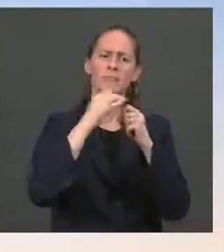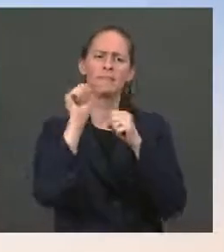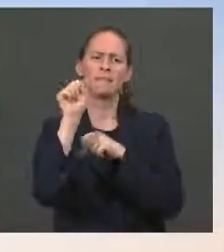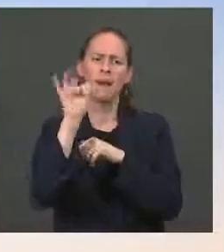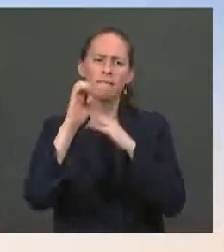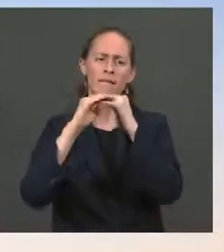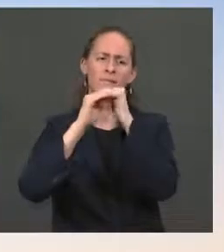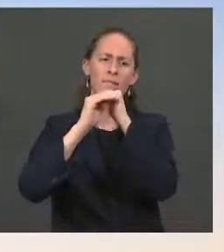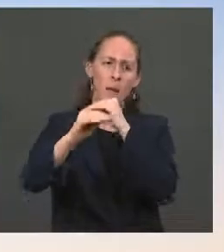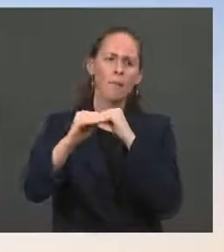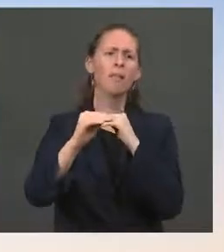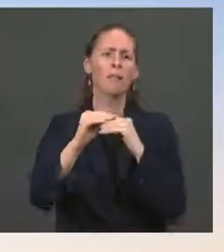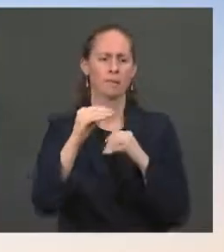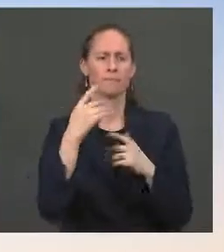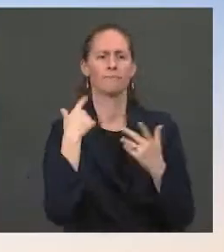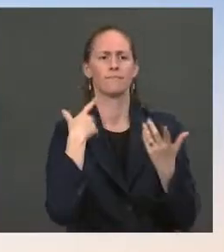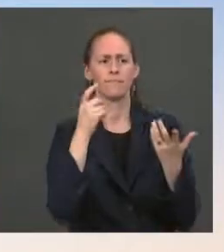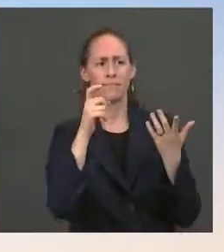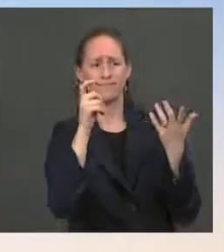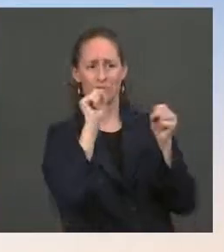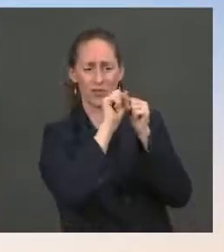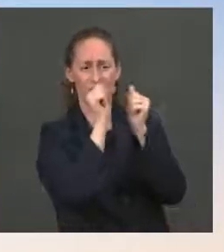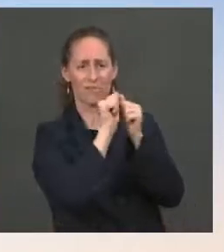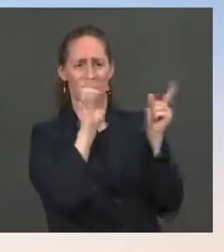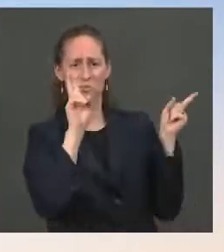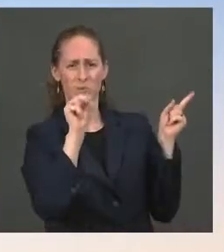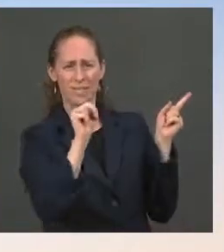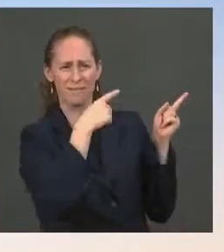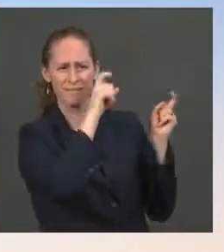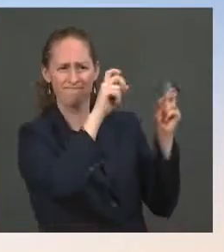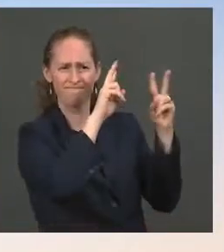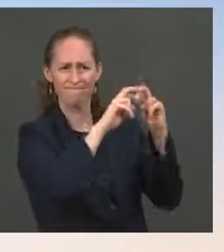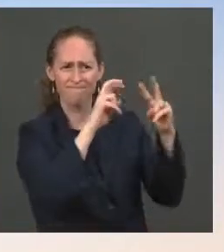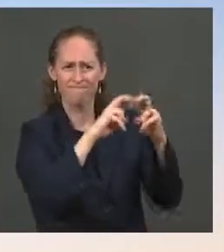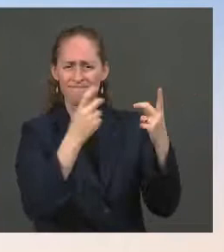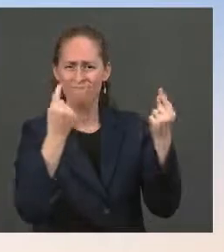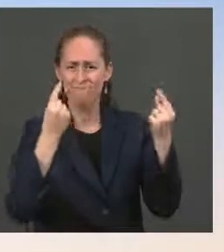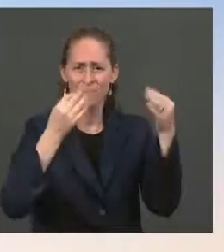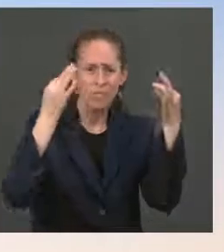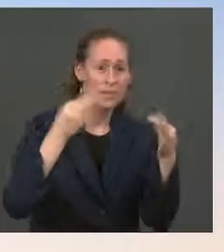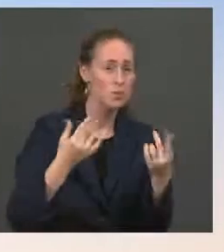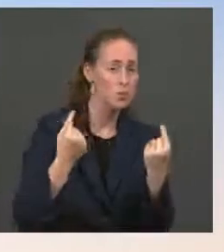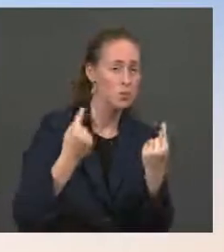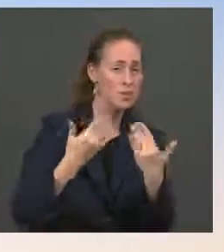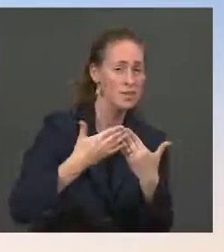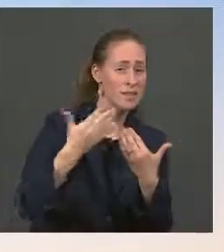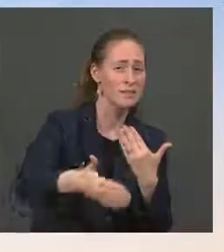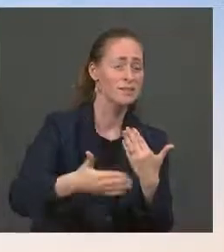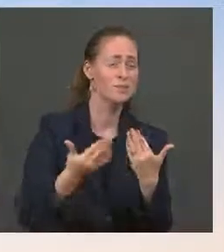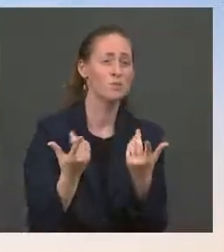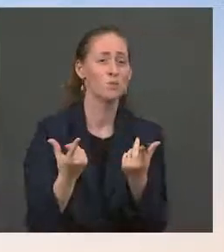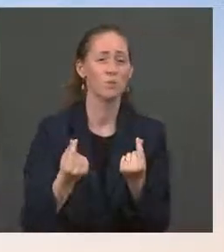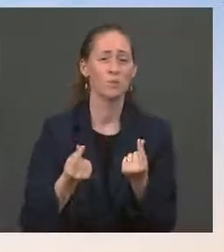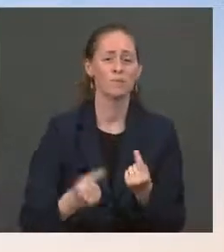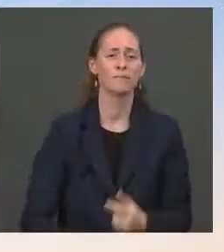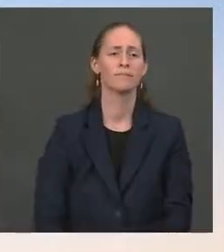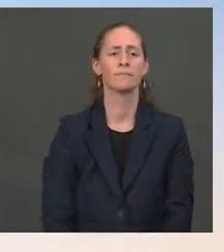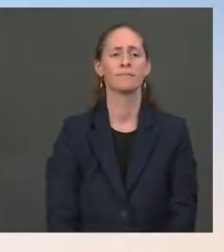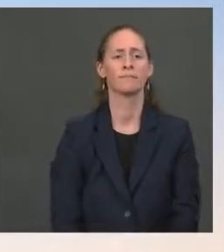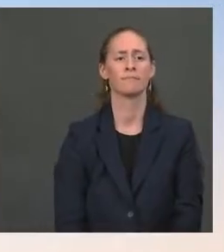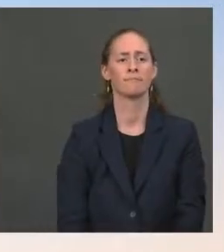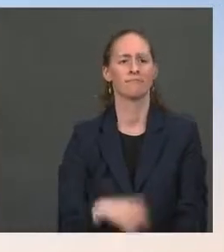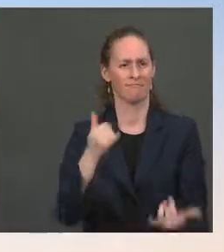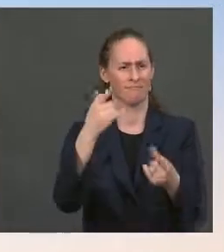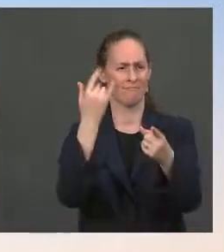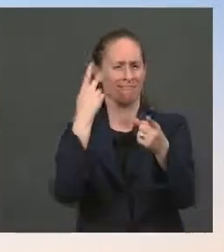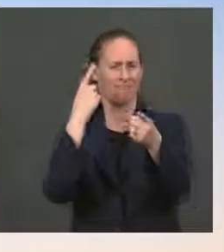at the UN, as we assess the recent events and as we determine next steps. As it relates to our own engagement, which I think you were also asking